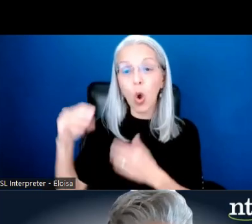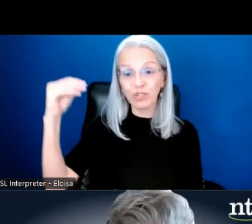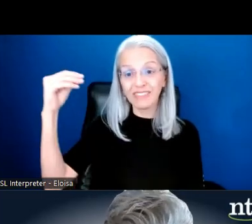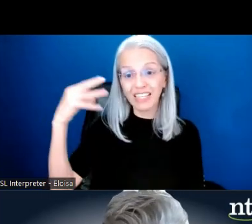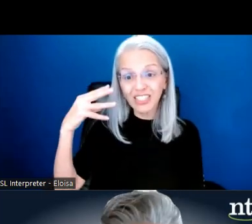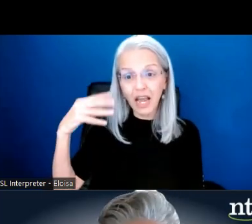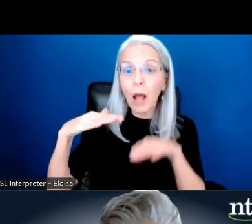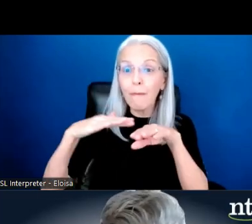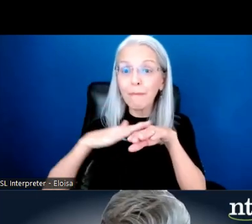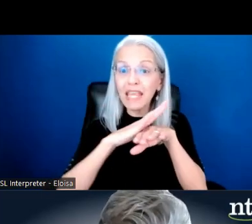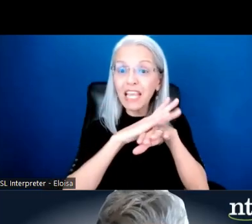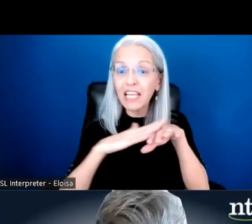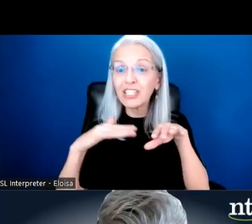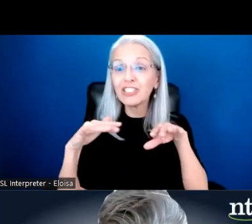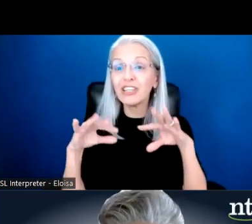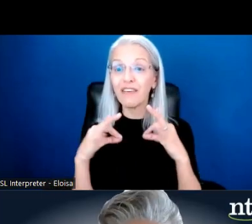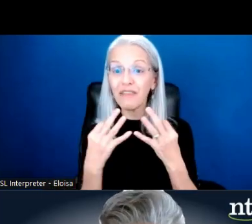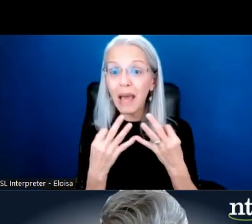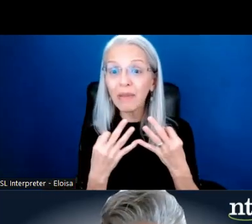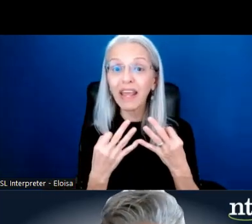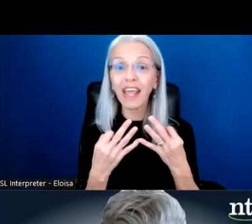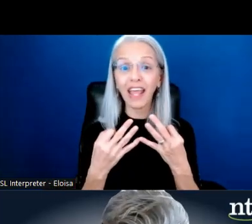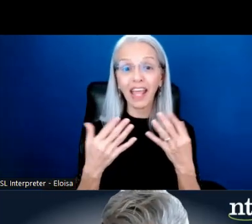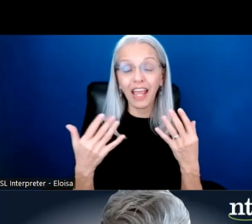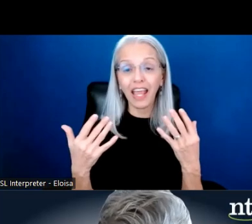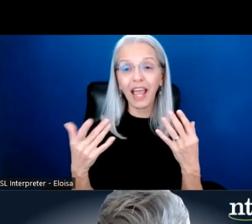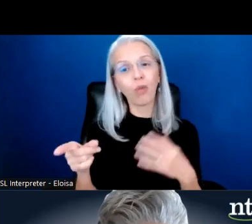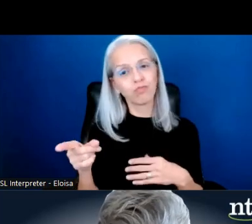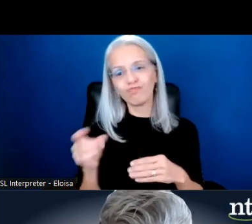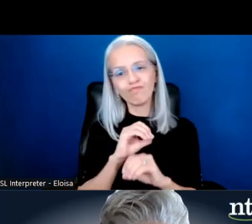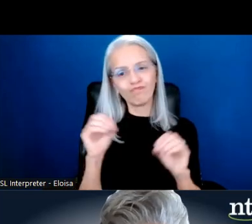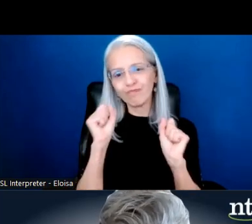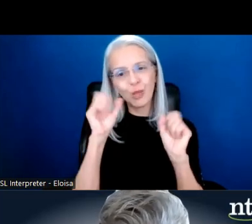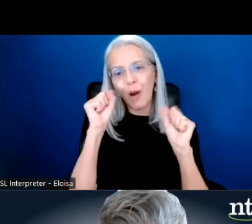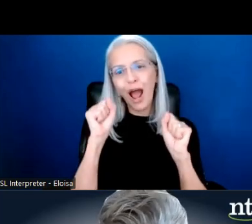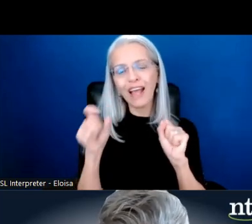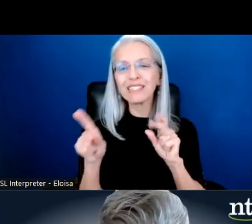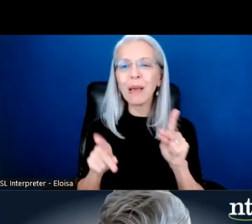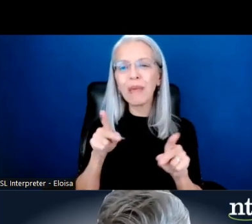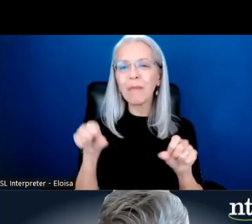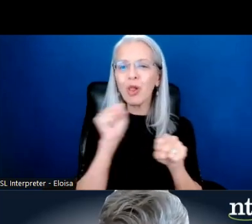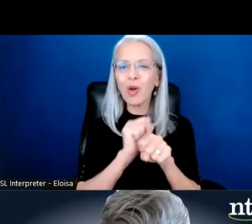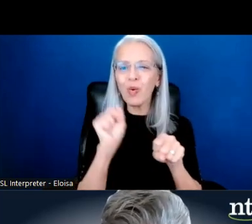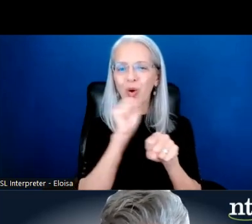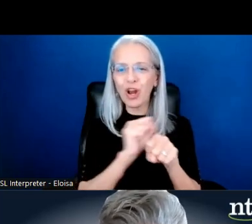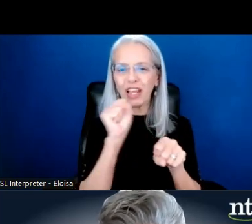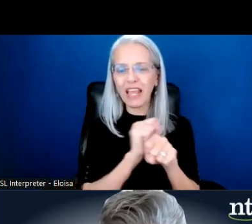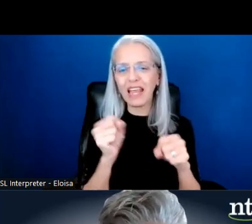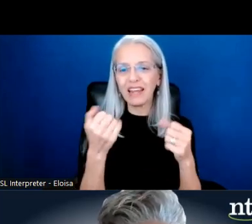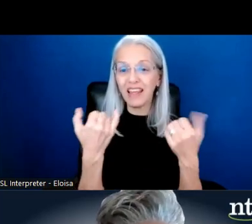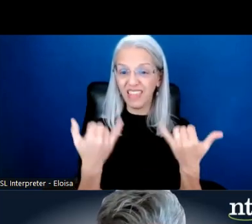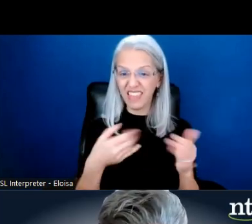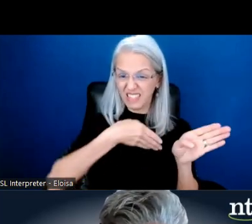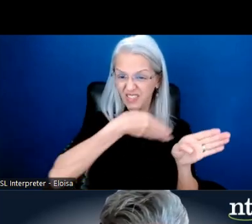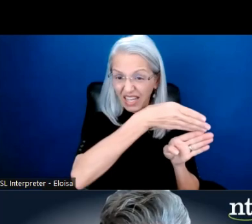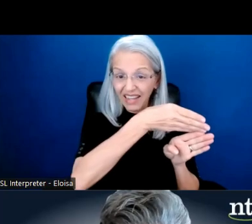beach, family. Well, not a surprise for folks who are working in this field to be